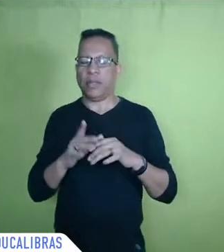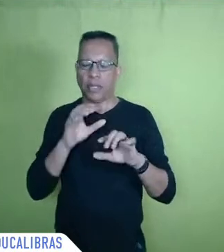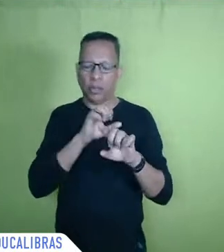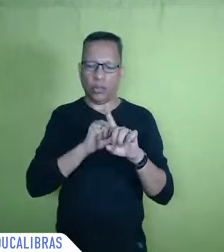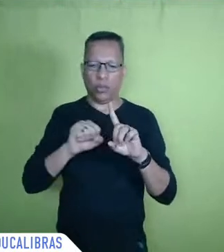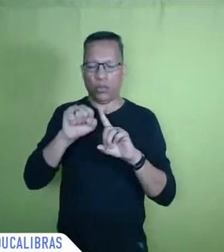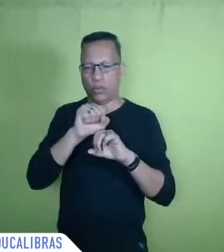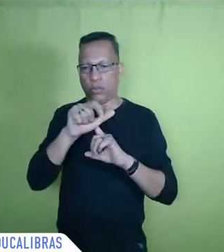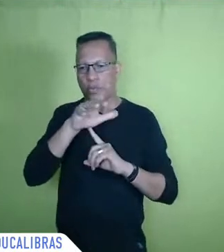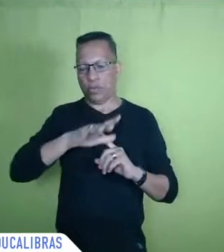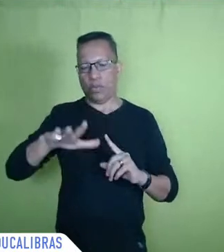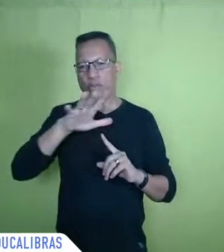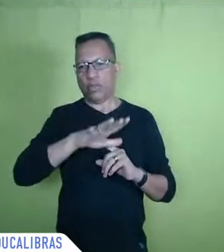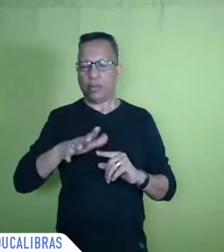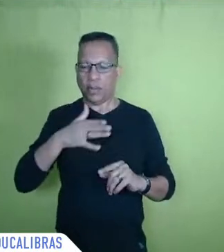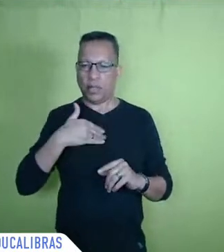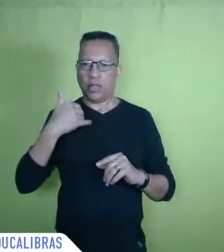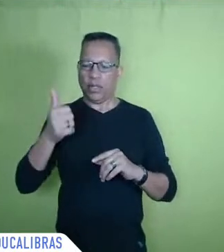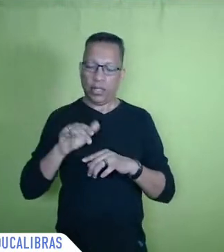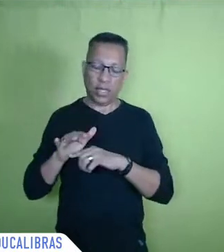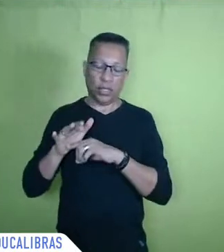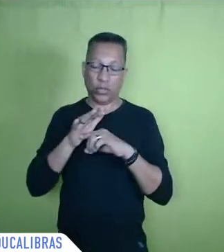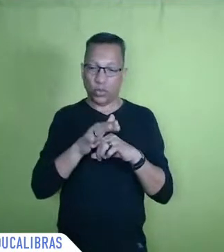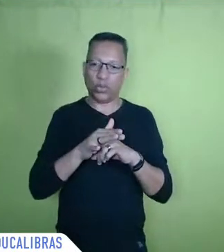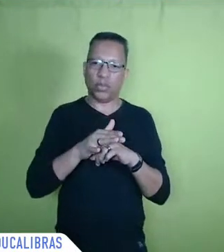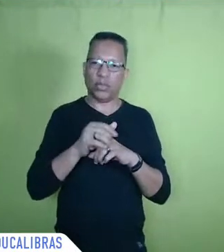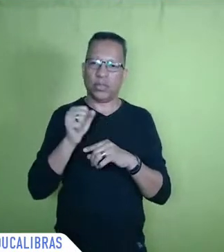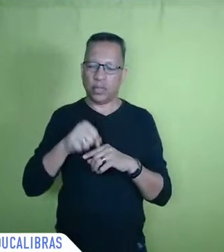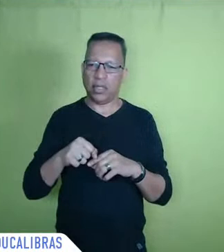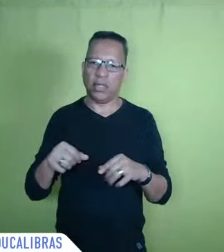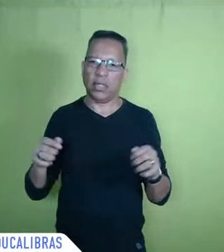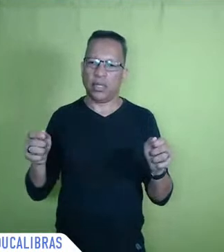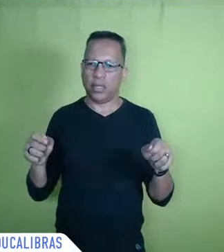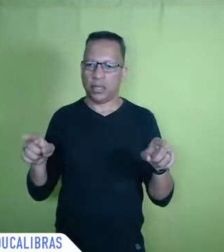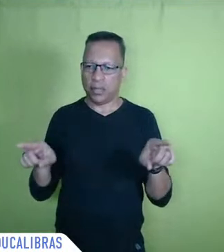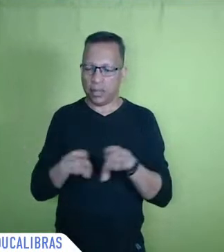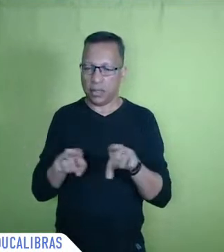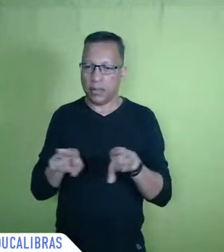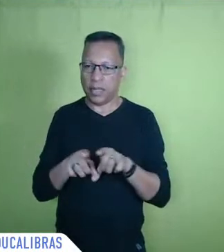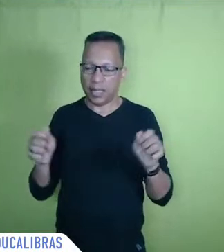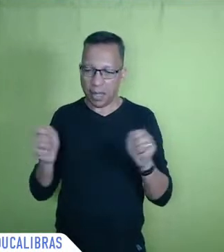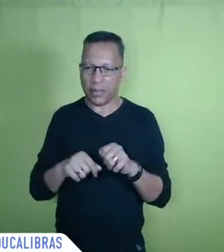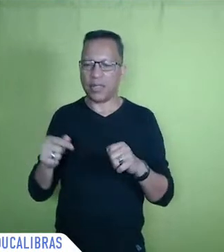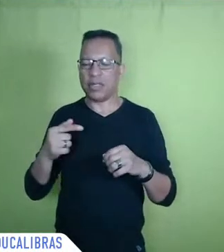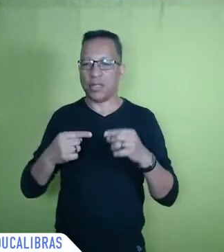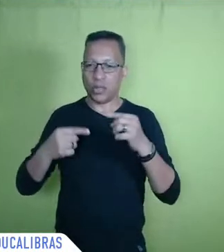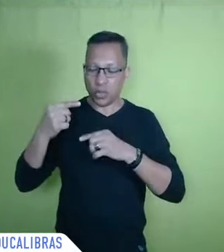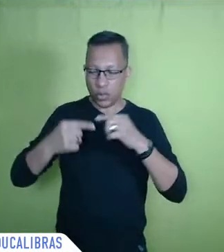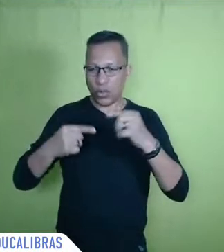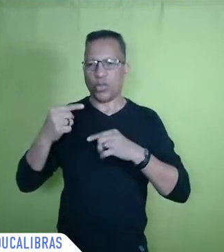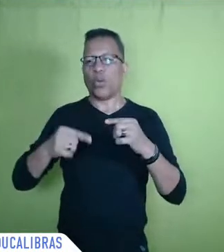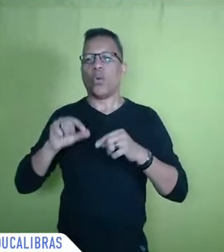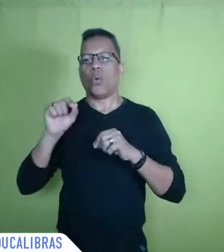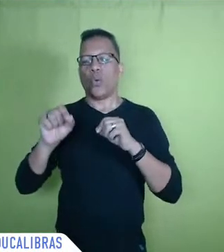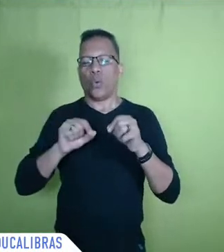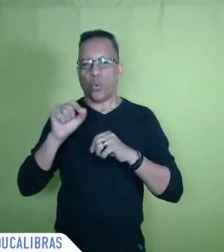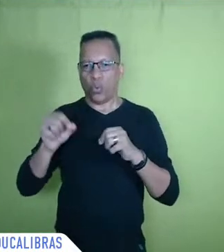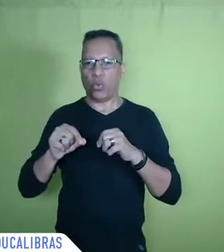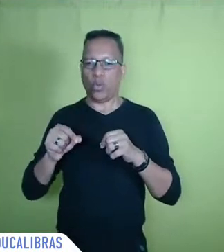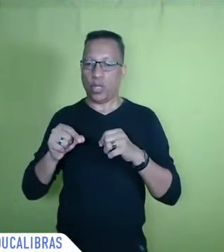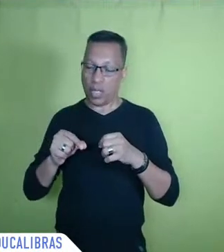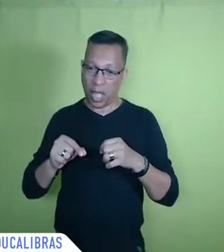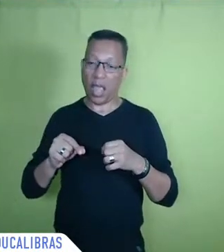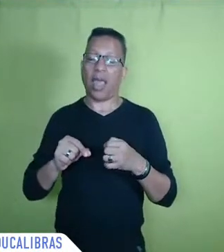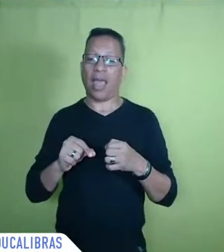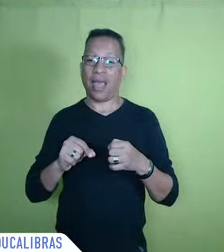pressured. And if you have a broader environment, a broader population that is convinced,